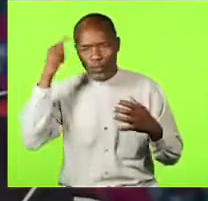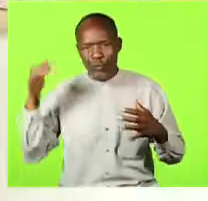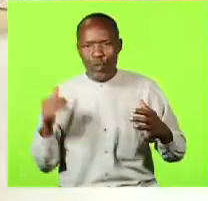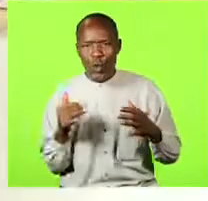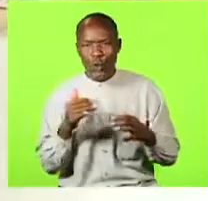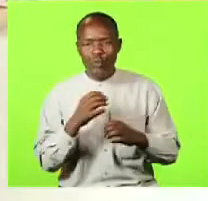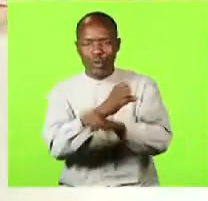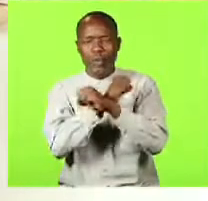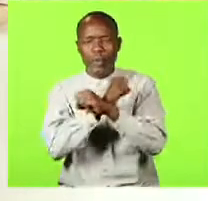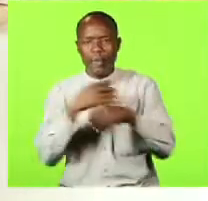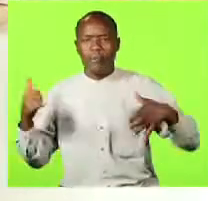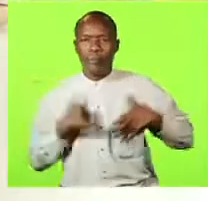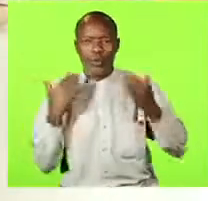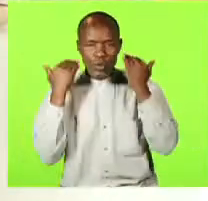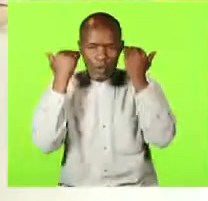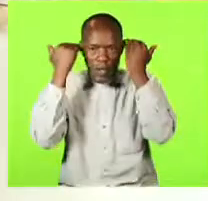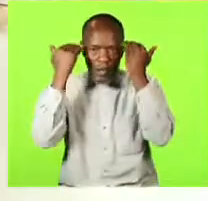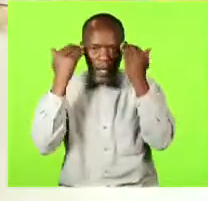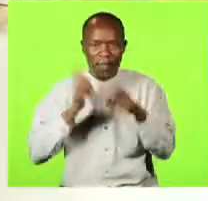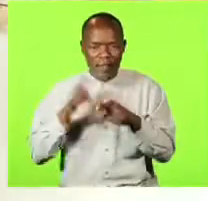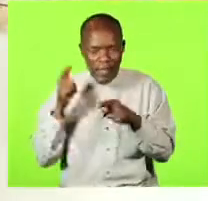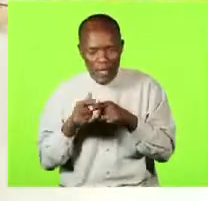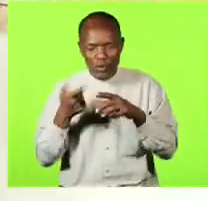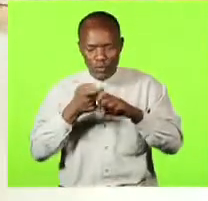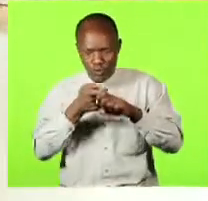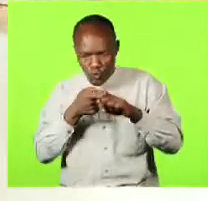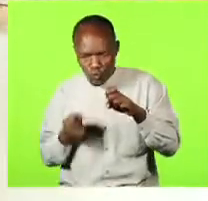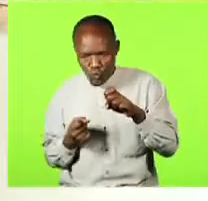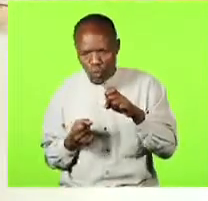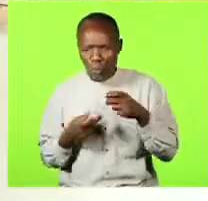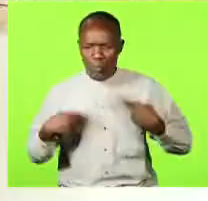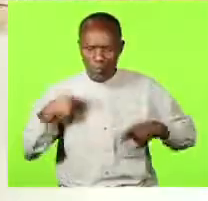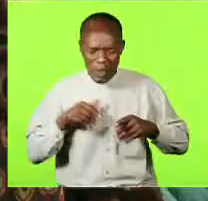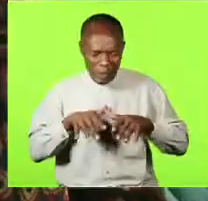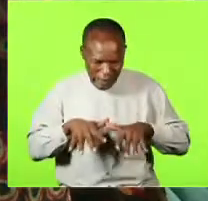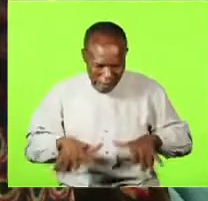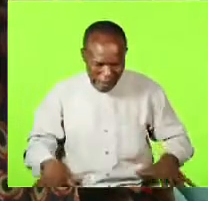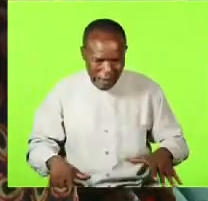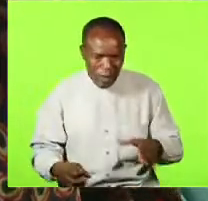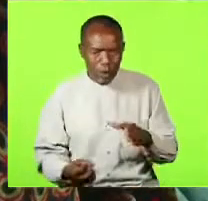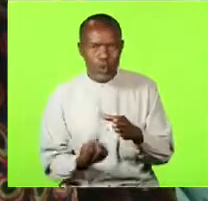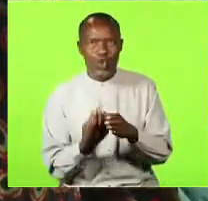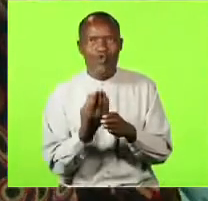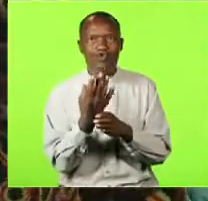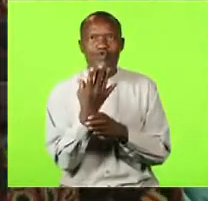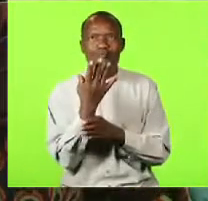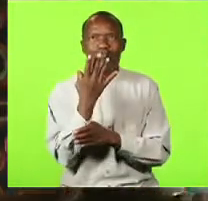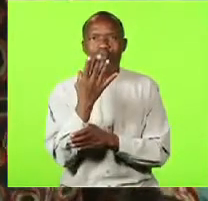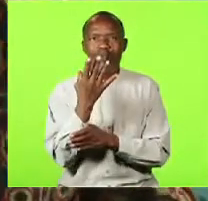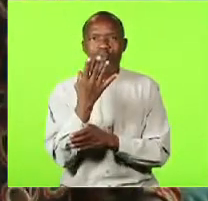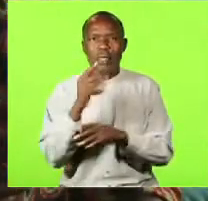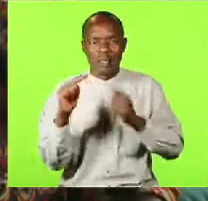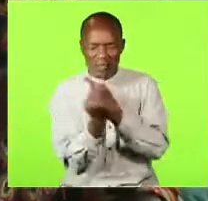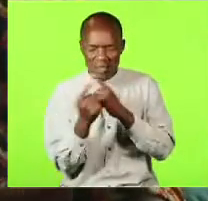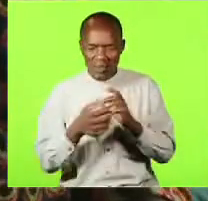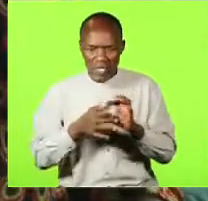level across all the diverse Kenyan cultural landscape. The hope of this program is